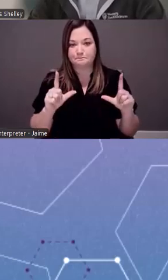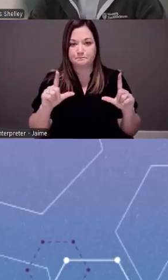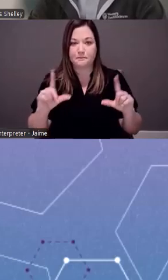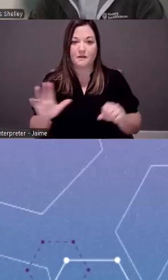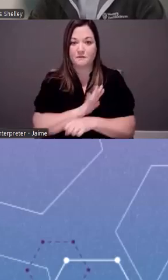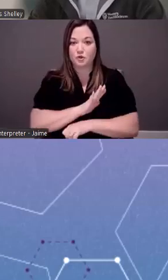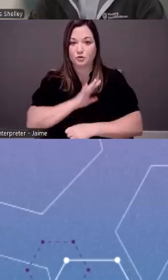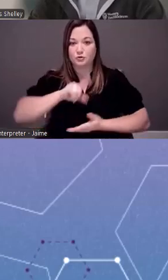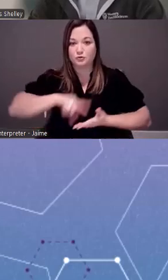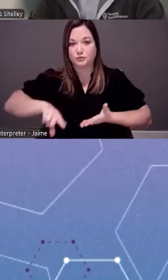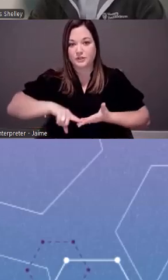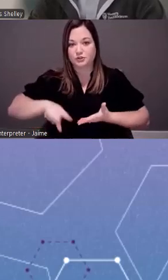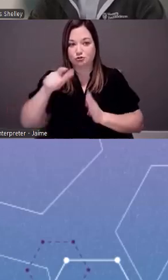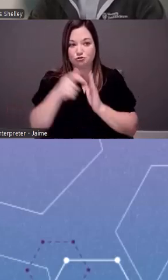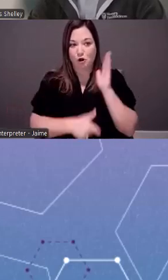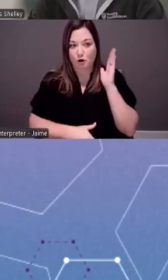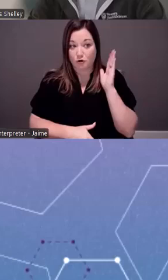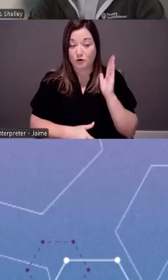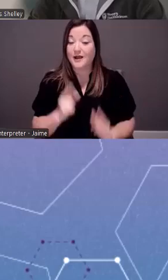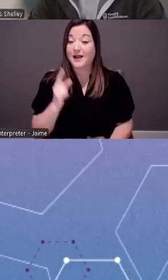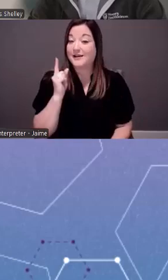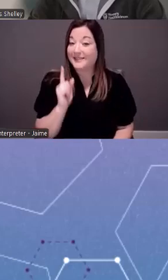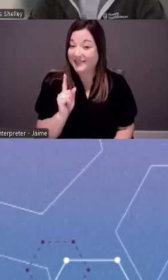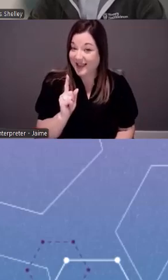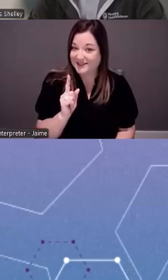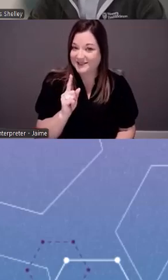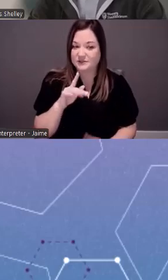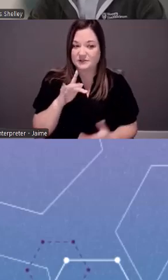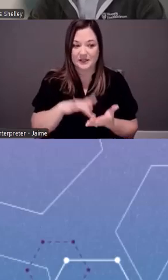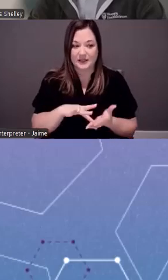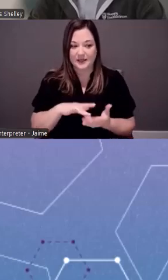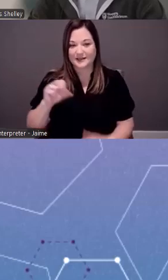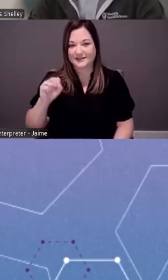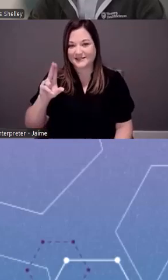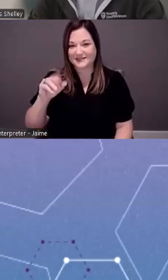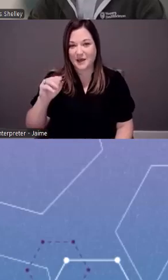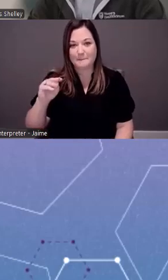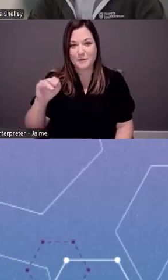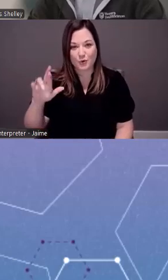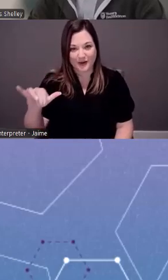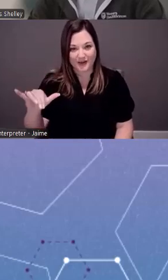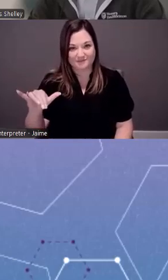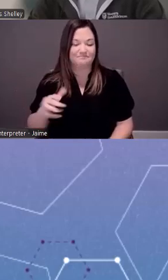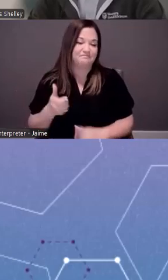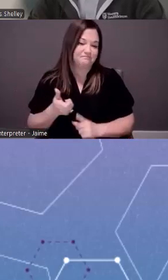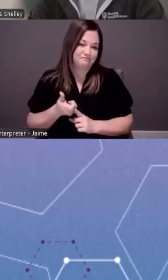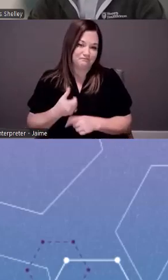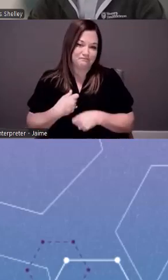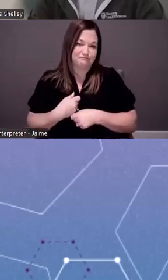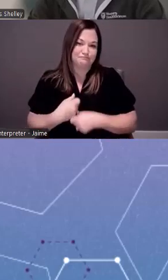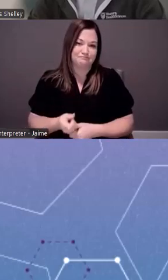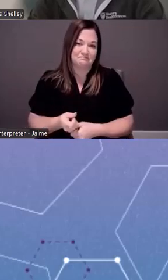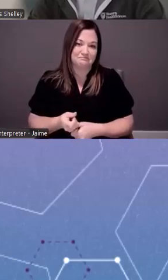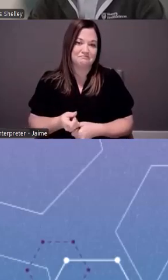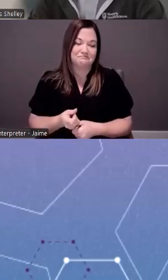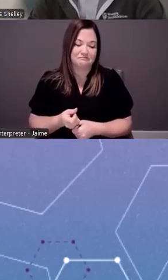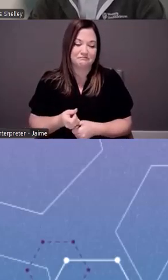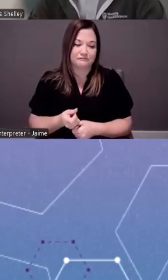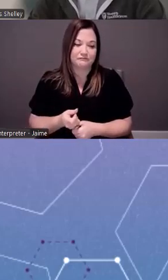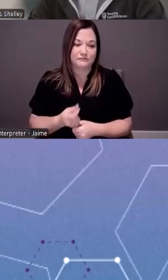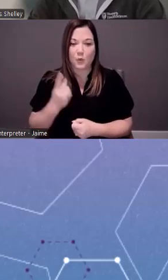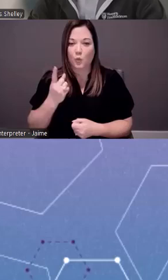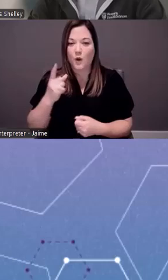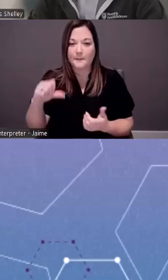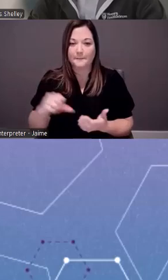research article, unless you click on summary, in which case it generates a kind of